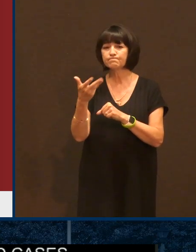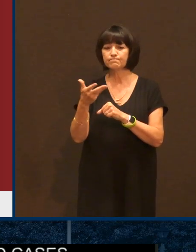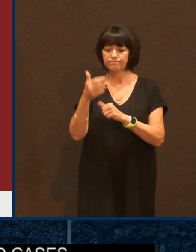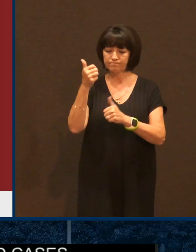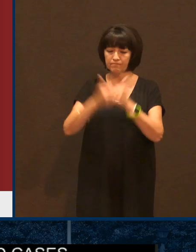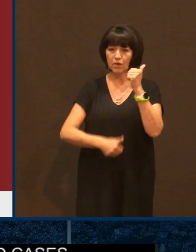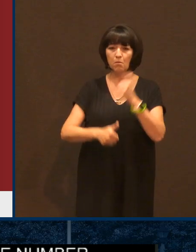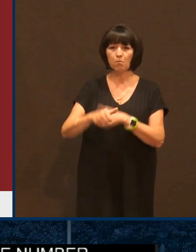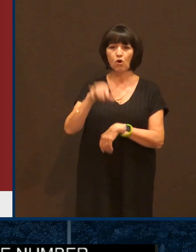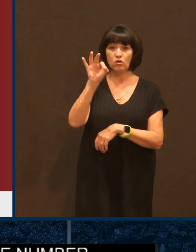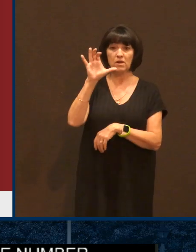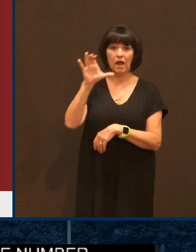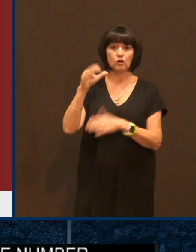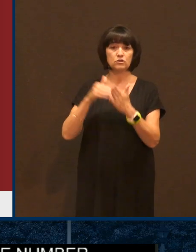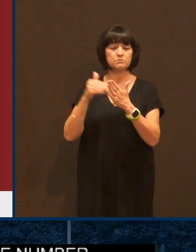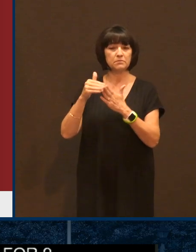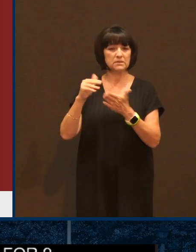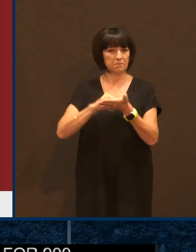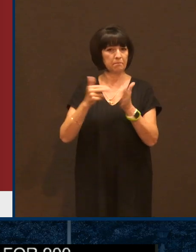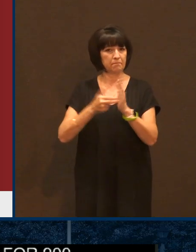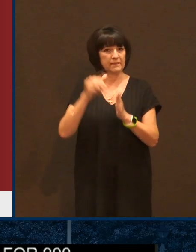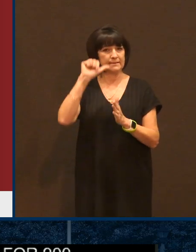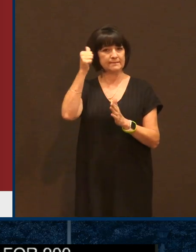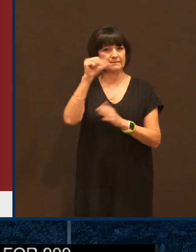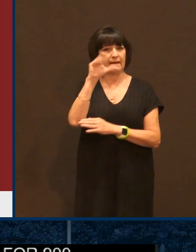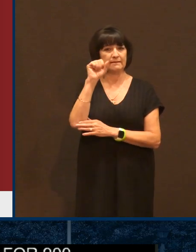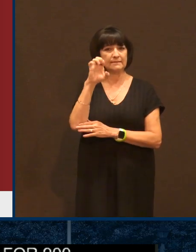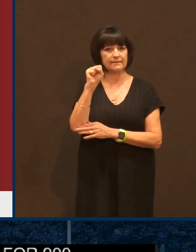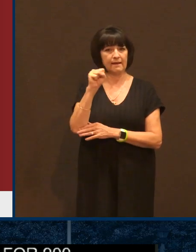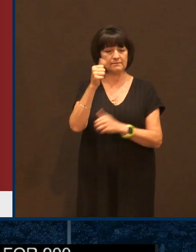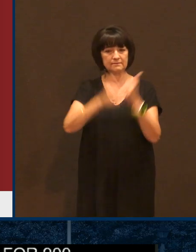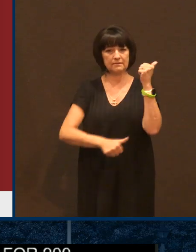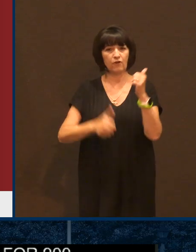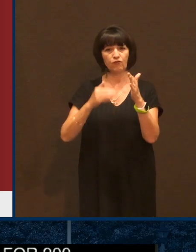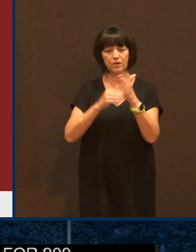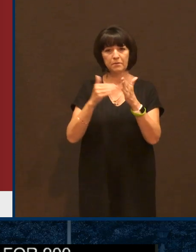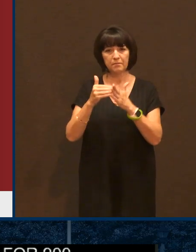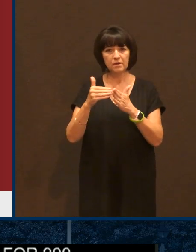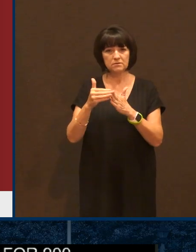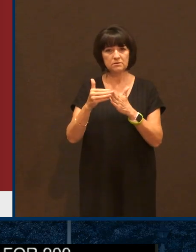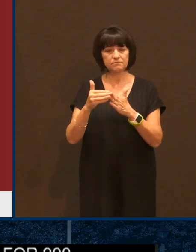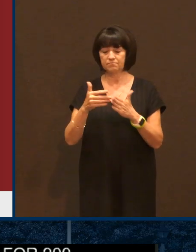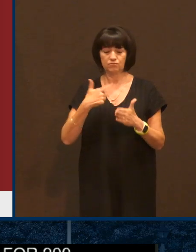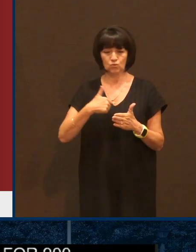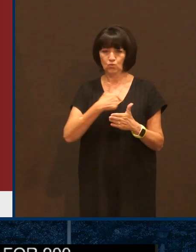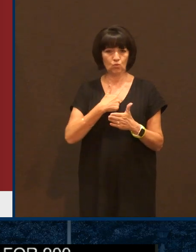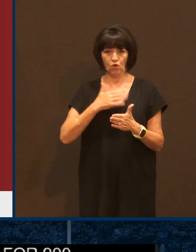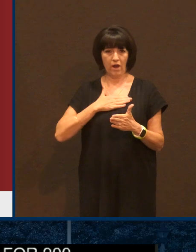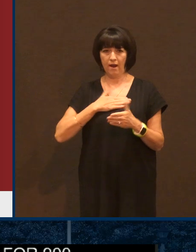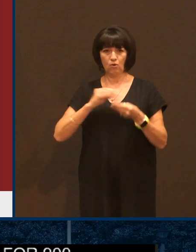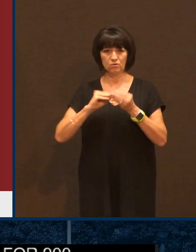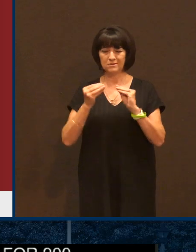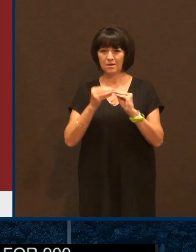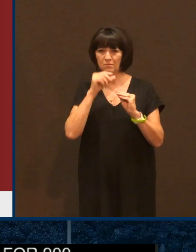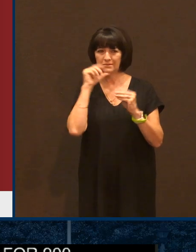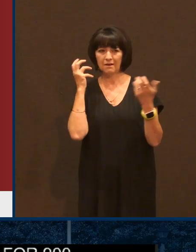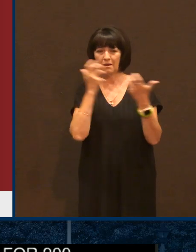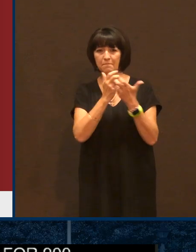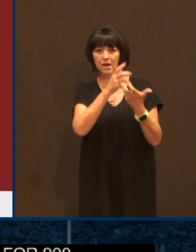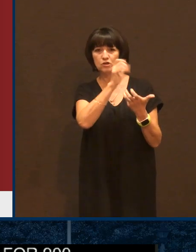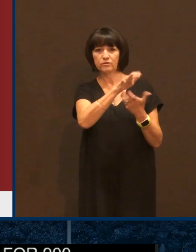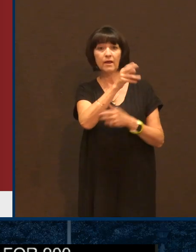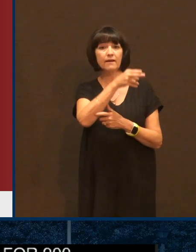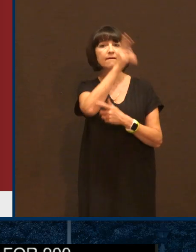900 million. So 10 cases per million. We're at 970,000 in our state.